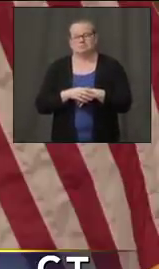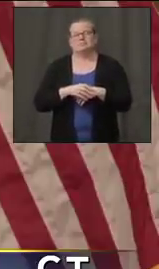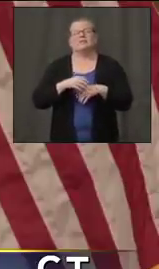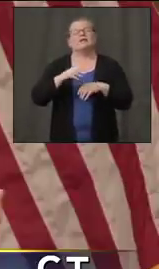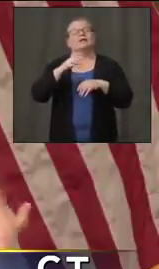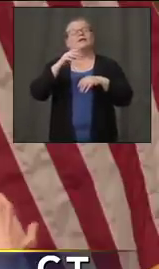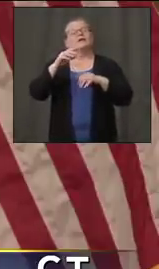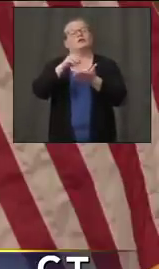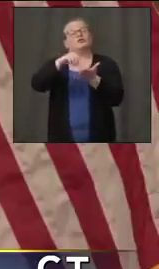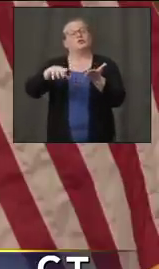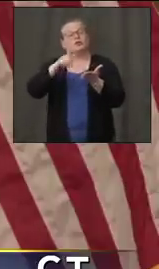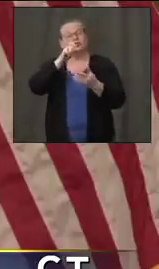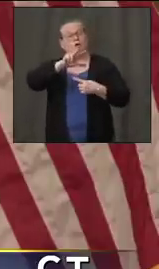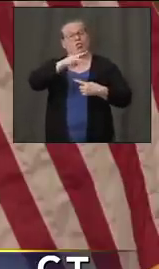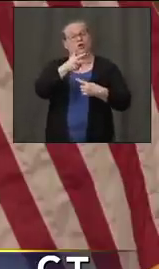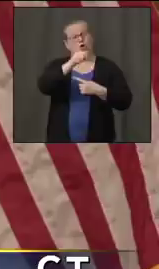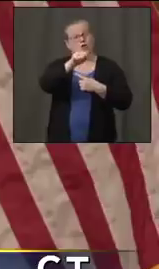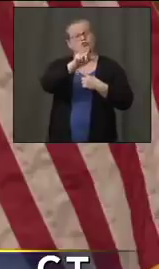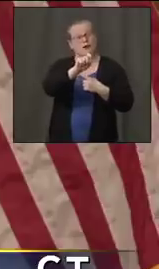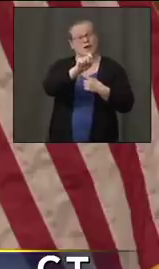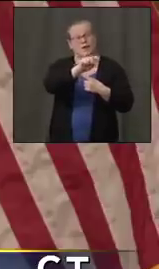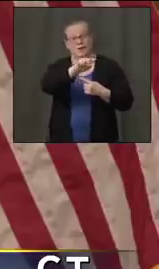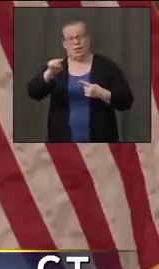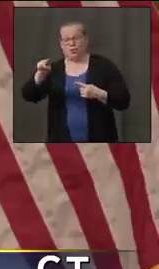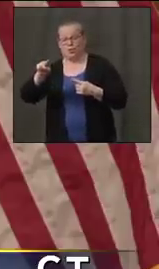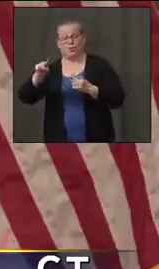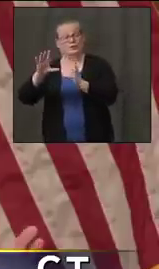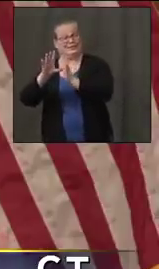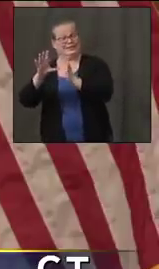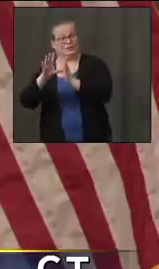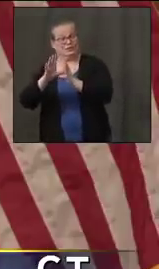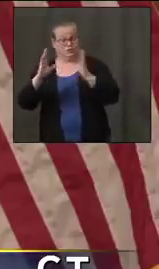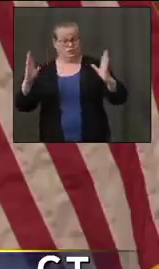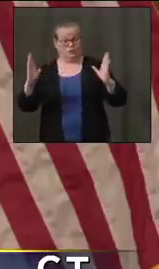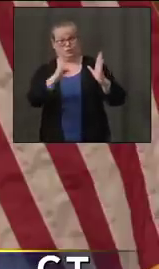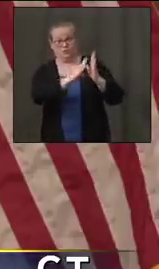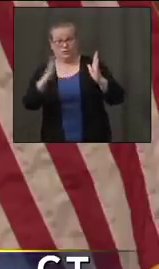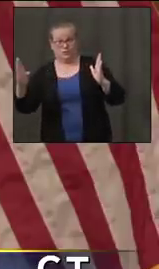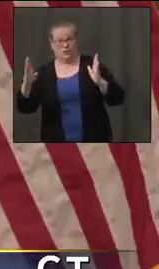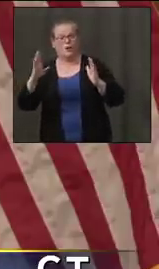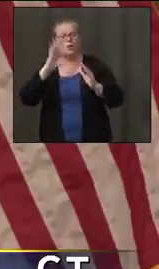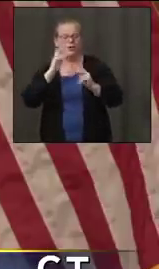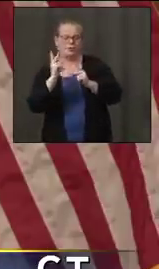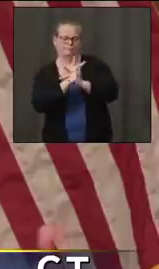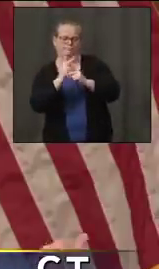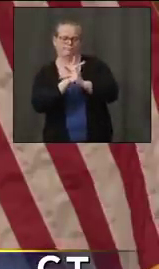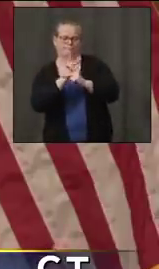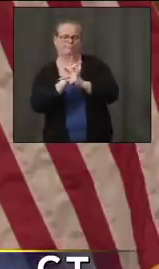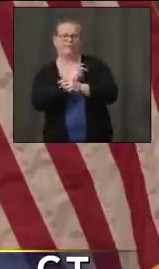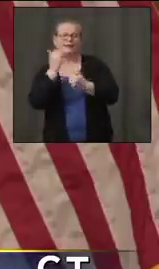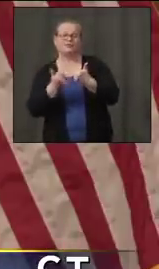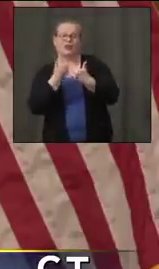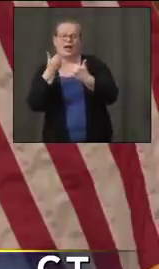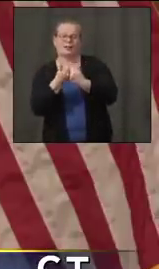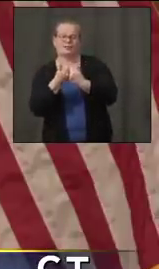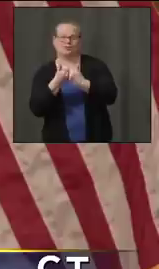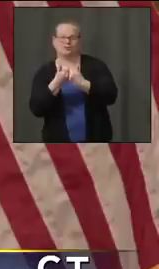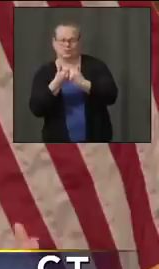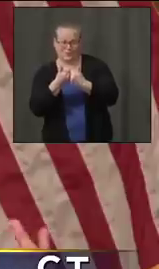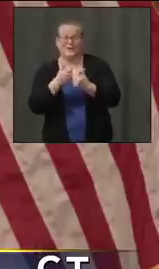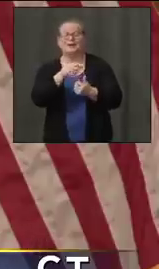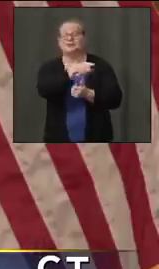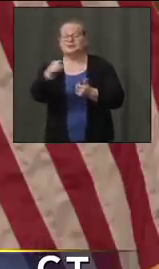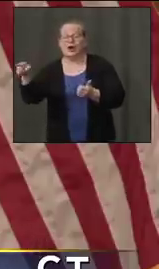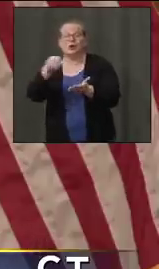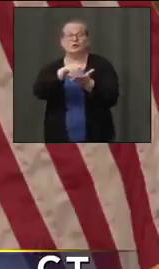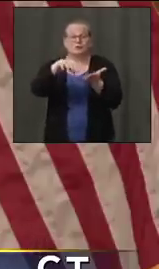grade. And what we're asking is the students around the state to put on their thinking caps with their